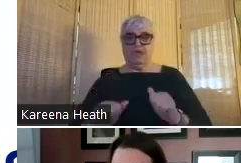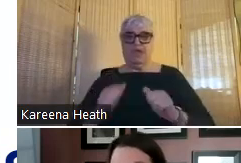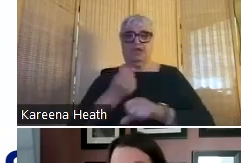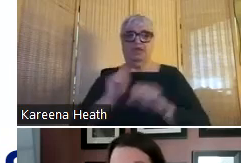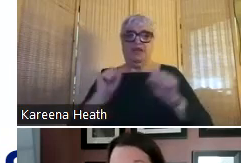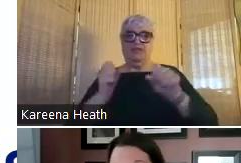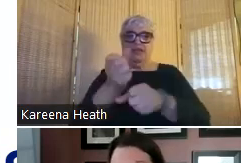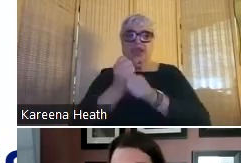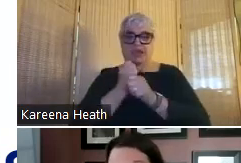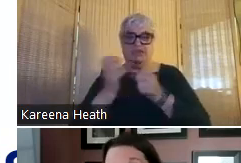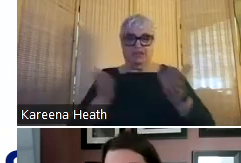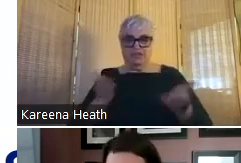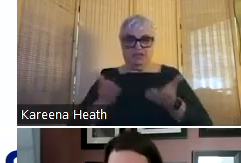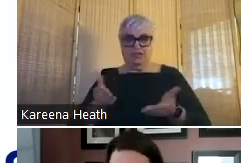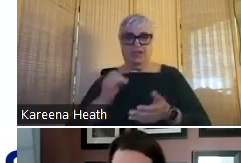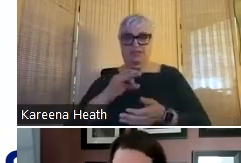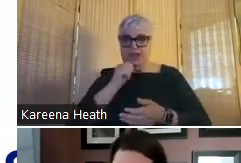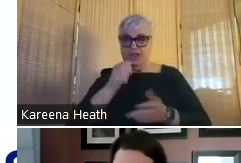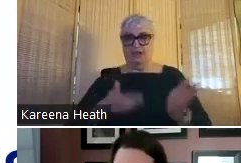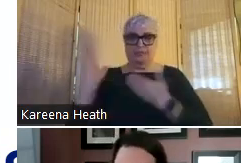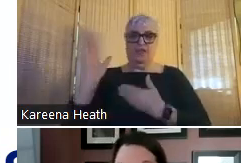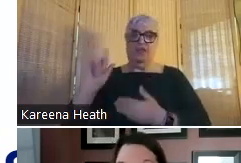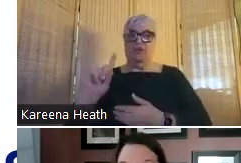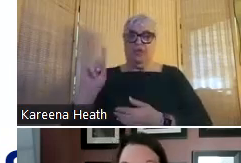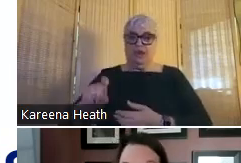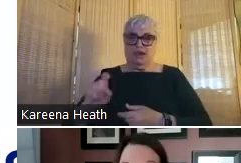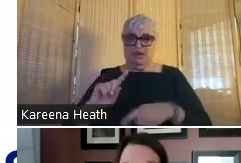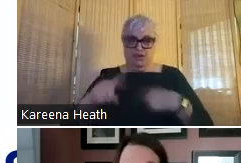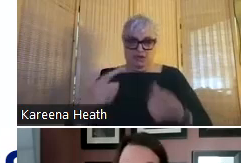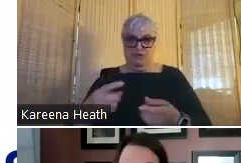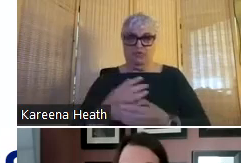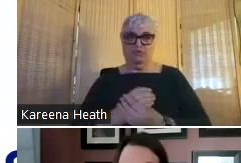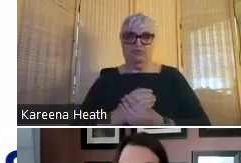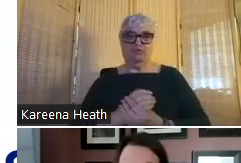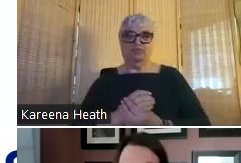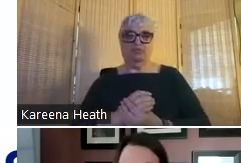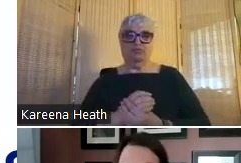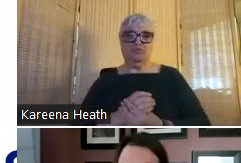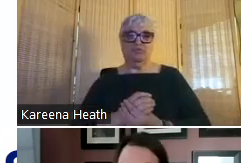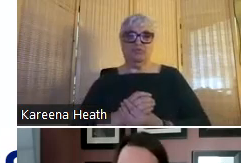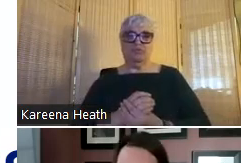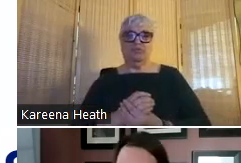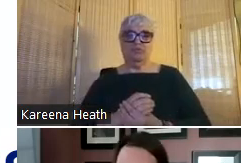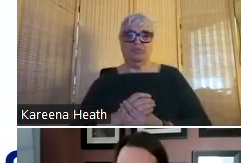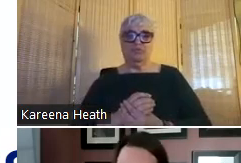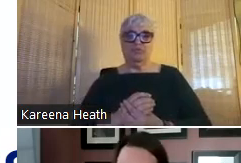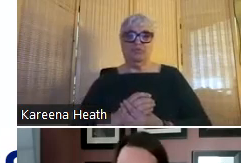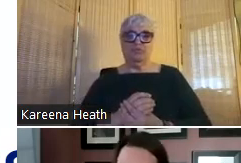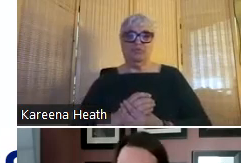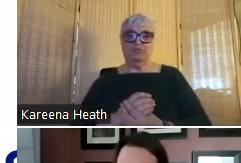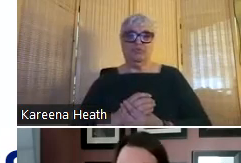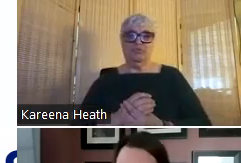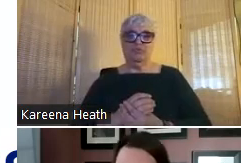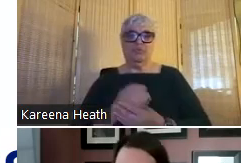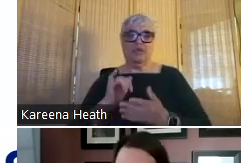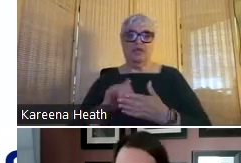receive services there. And if not, let's get them to where they need to be, but also corrects an